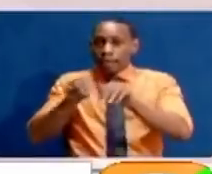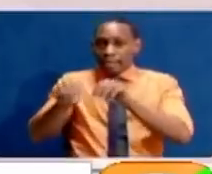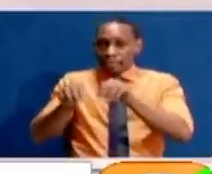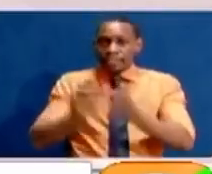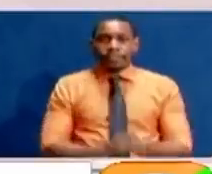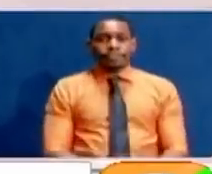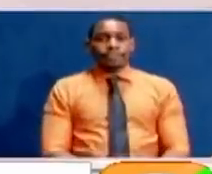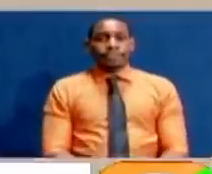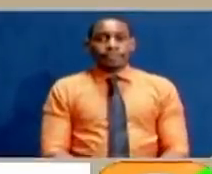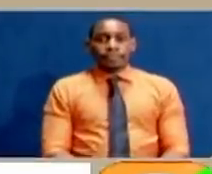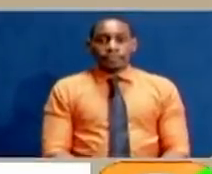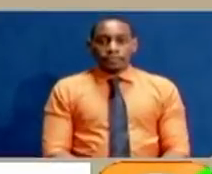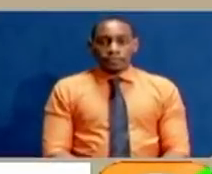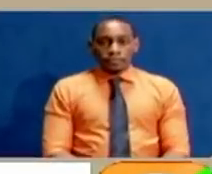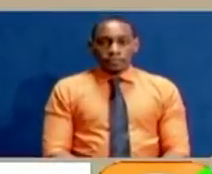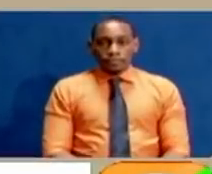management.